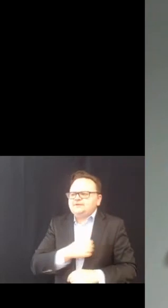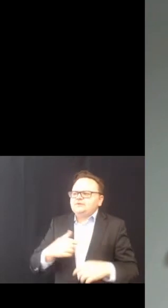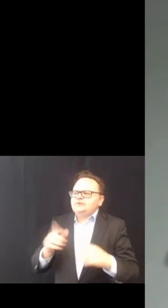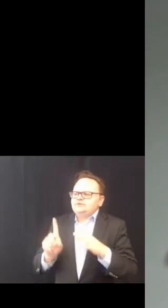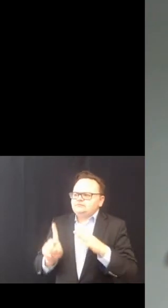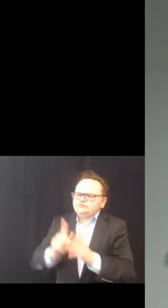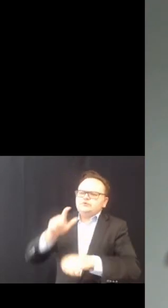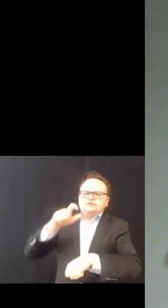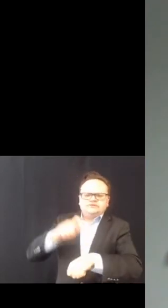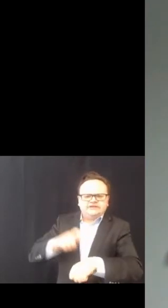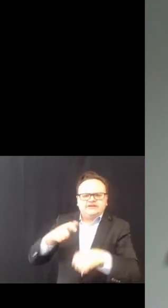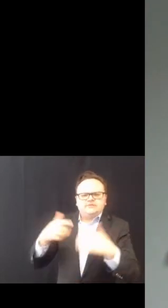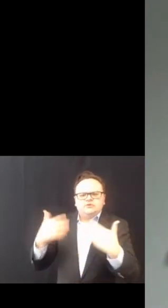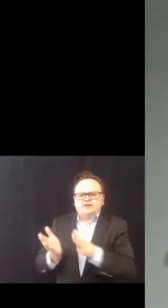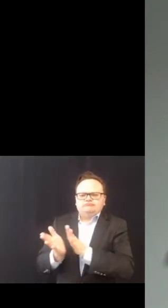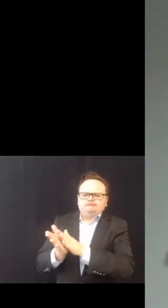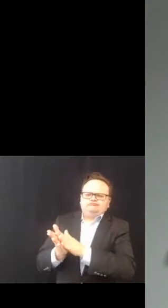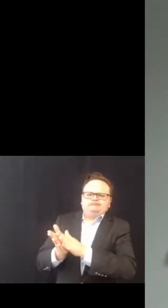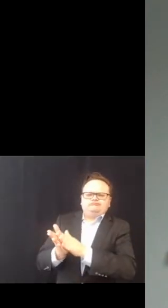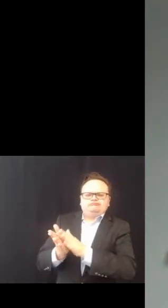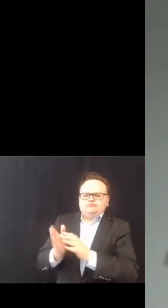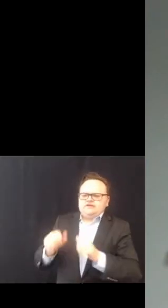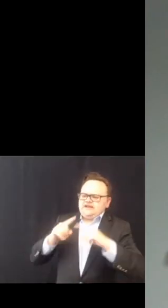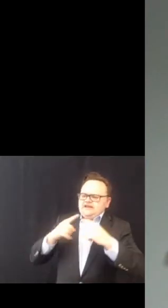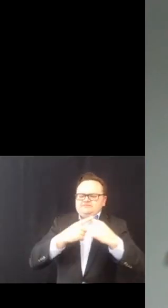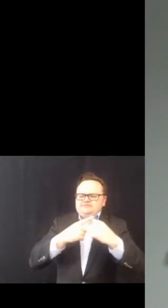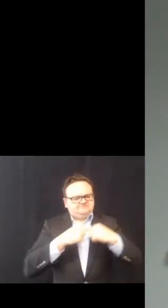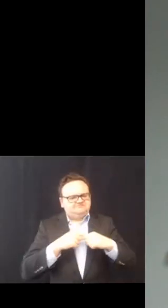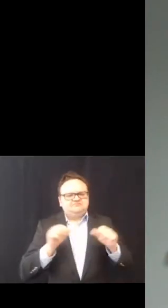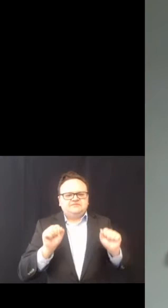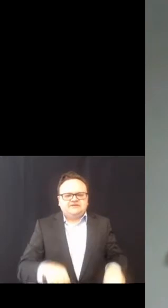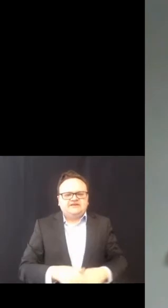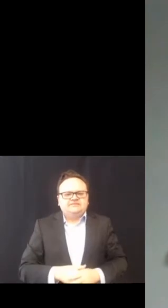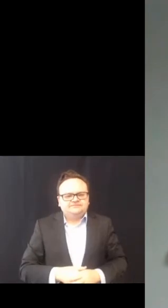and they can always count on me. Joe